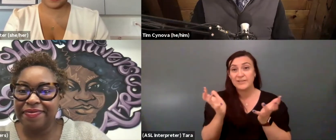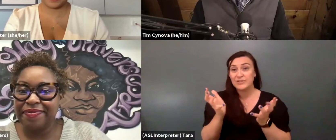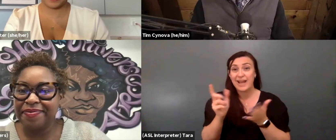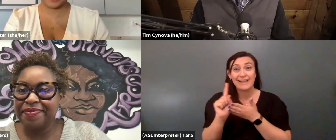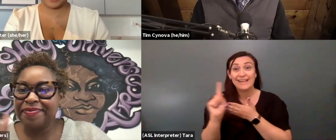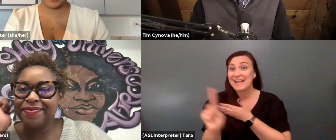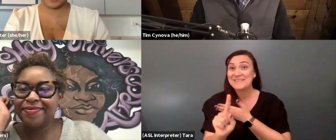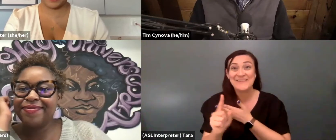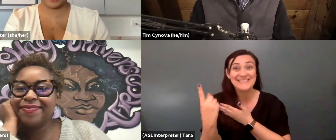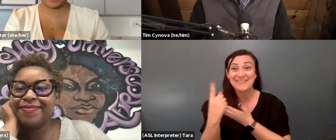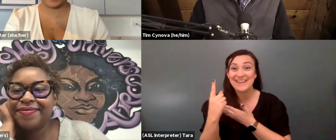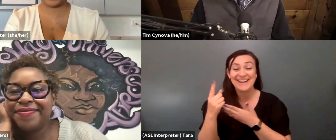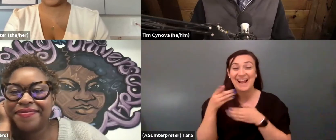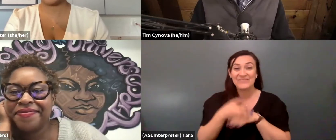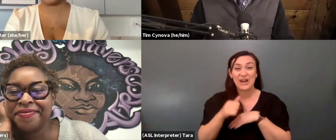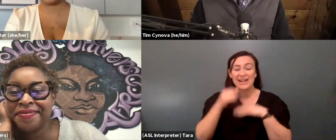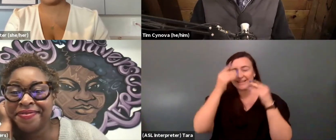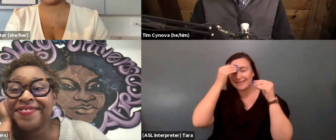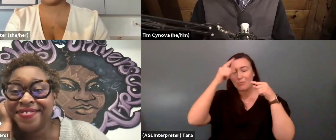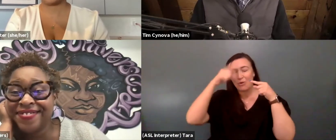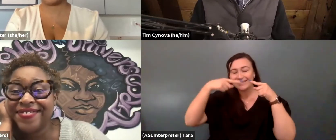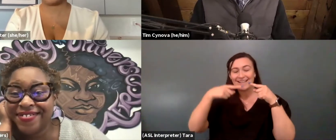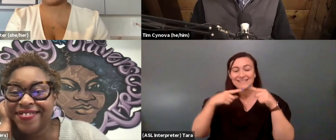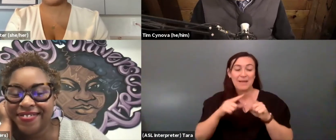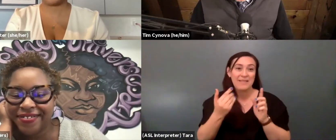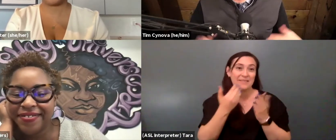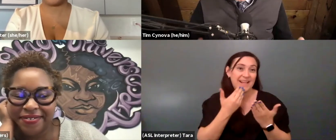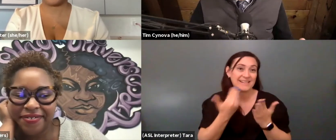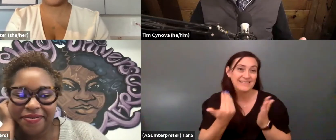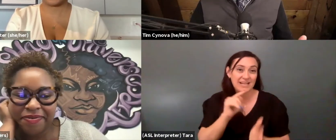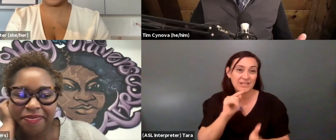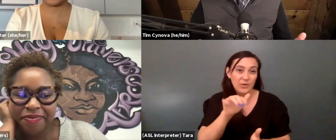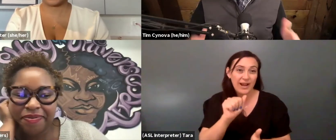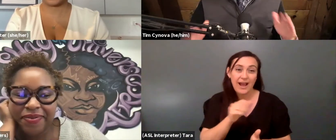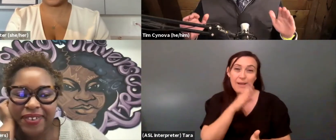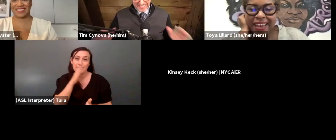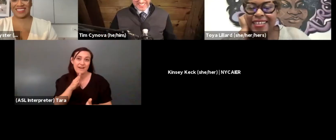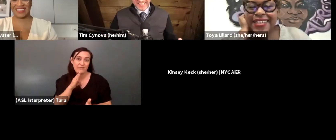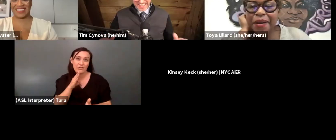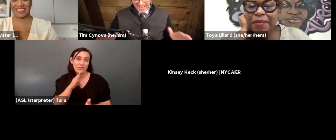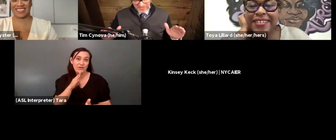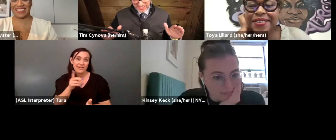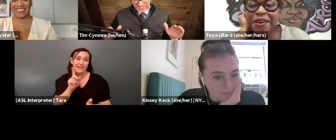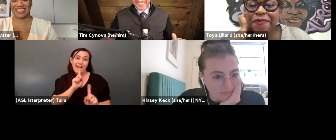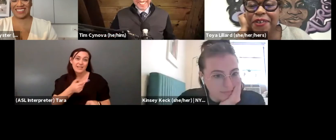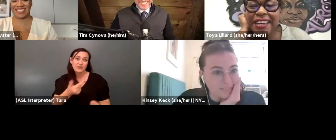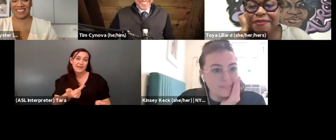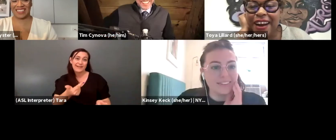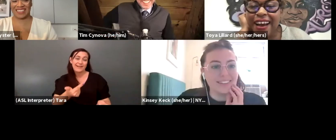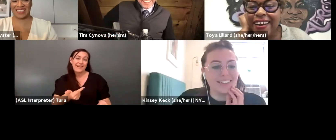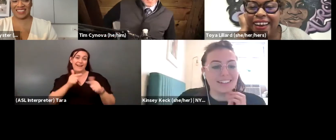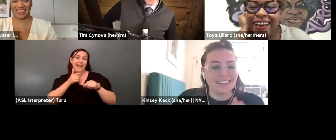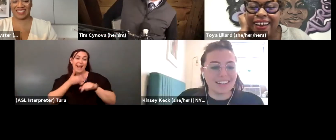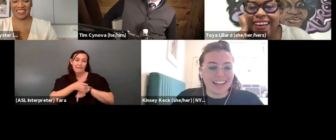to process it. And thanks again, Toya. I'm never going after you at Tim, let's do a Freaky Friday.